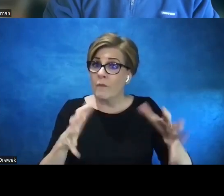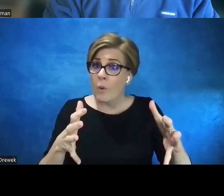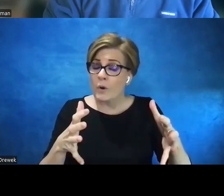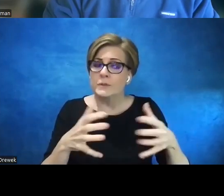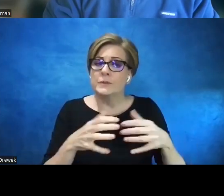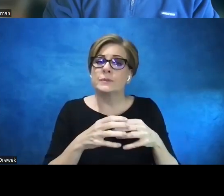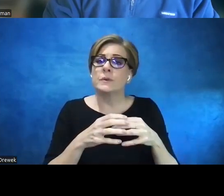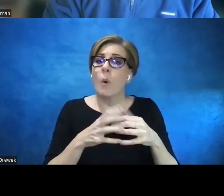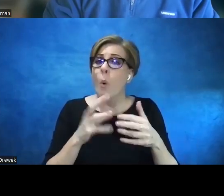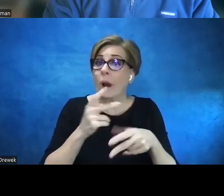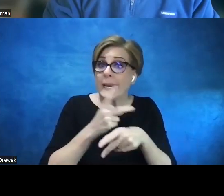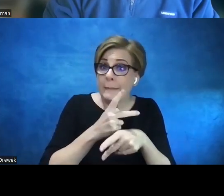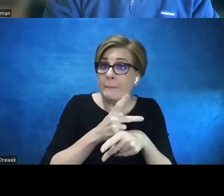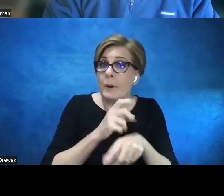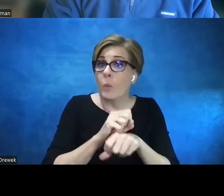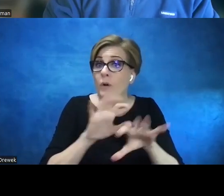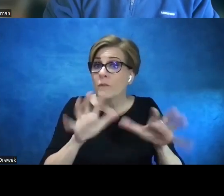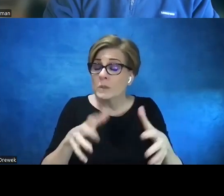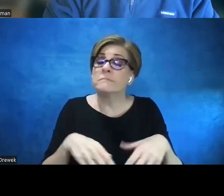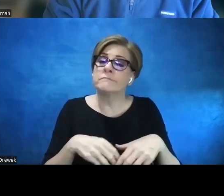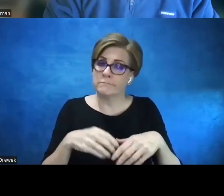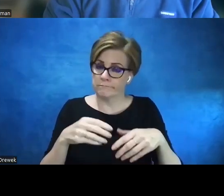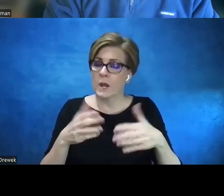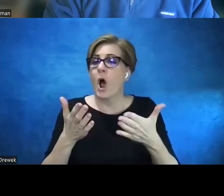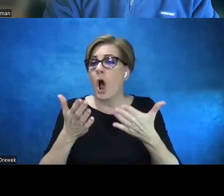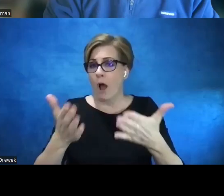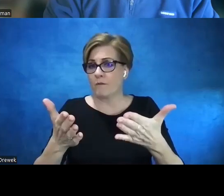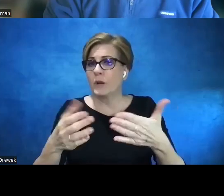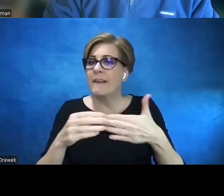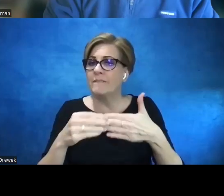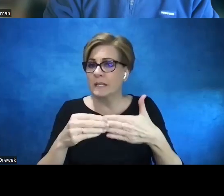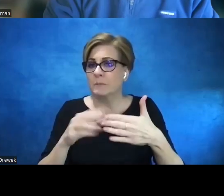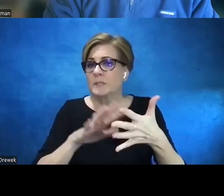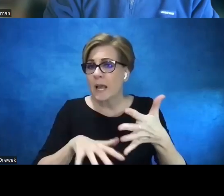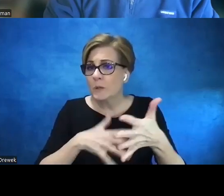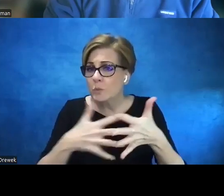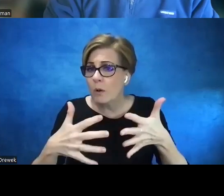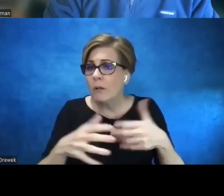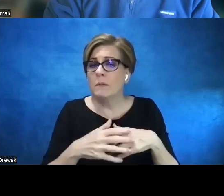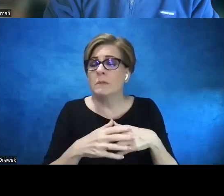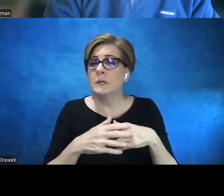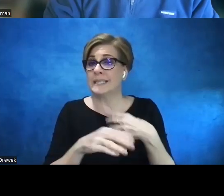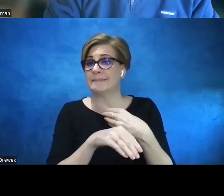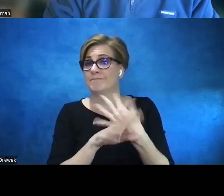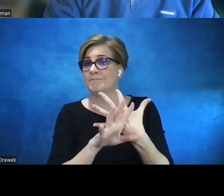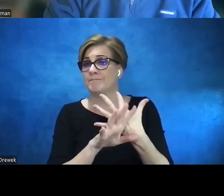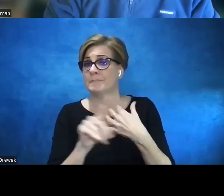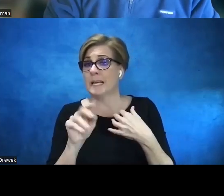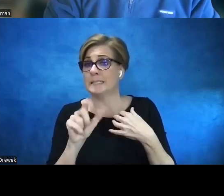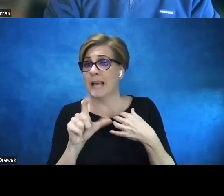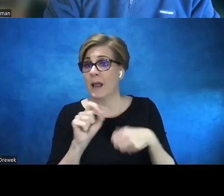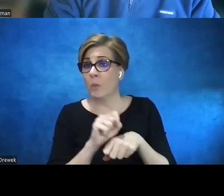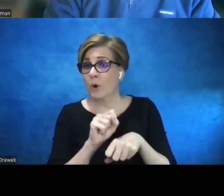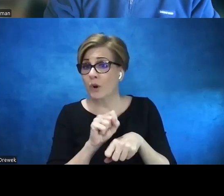So, providing teleworking, flexible scheduling has been identified by the majority of states as something that's really positive. States have